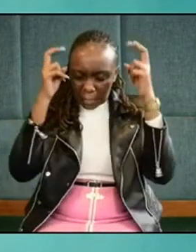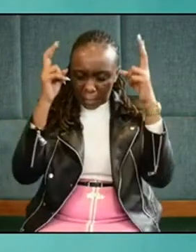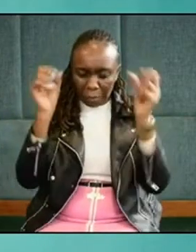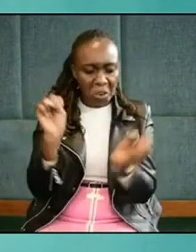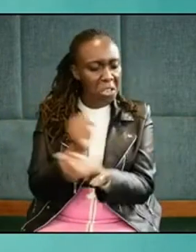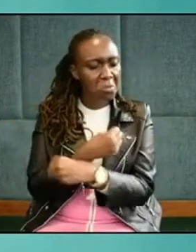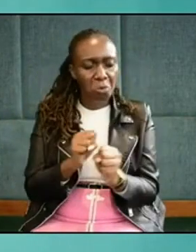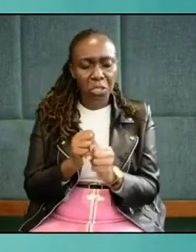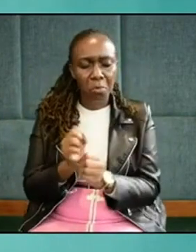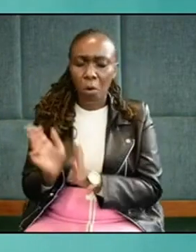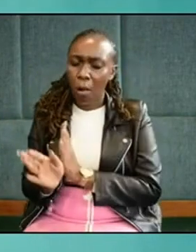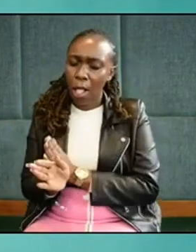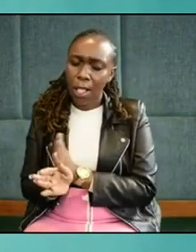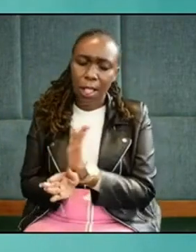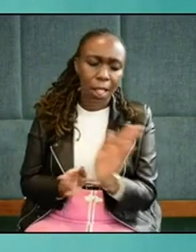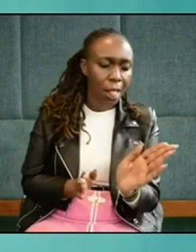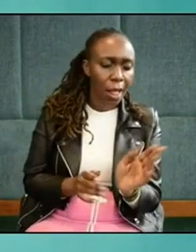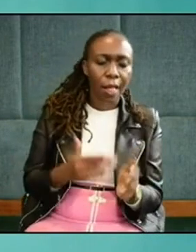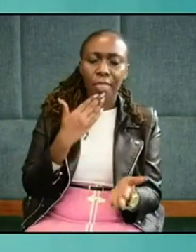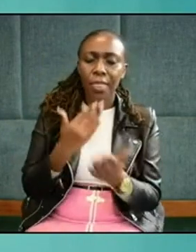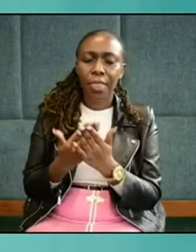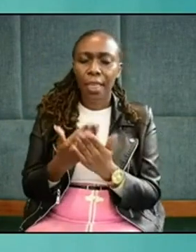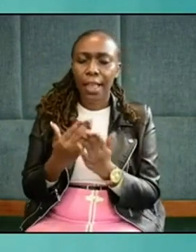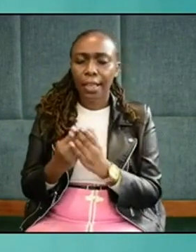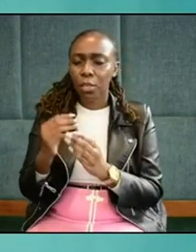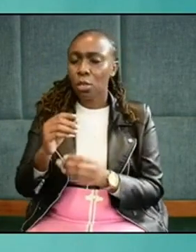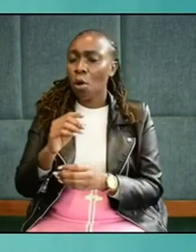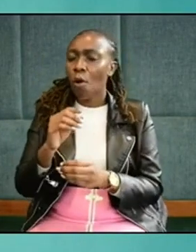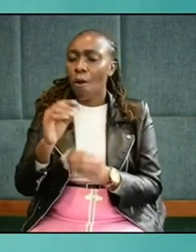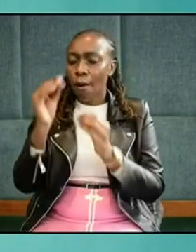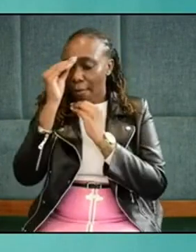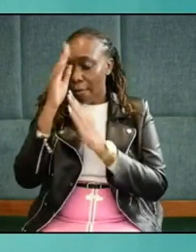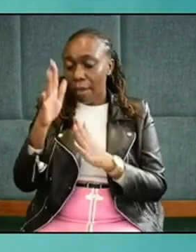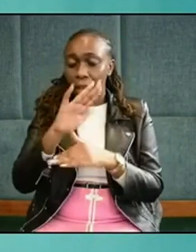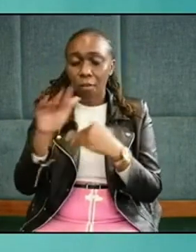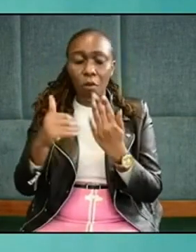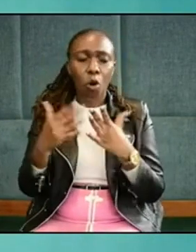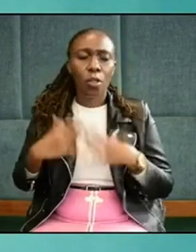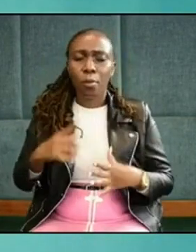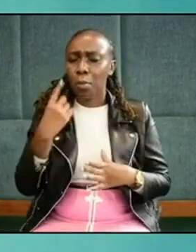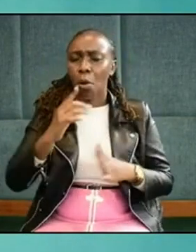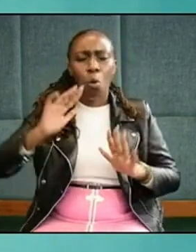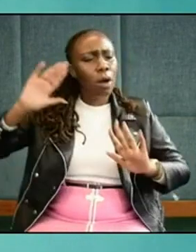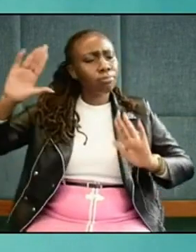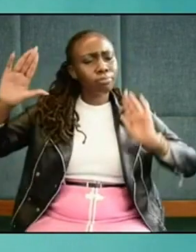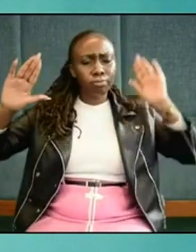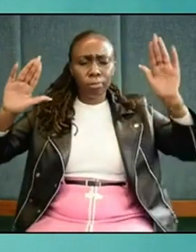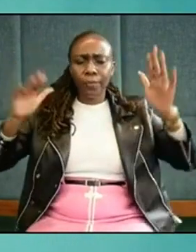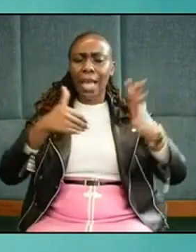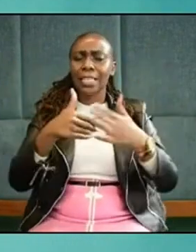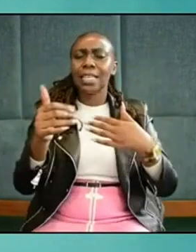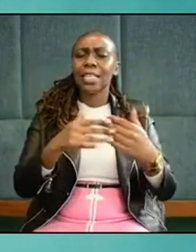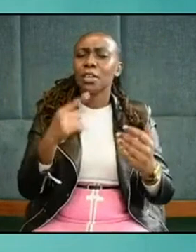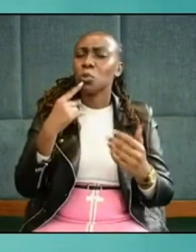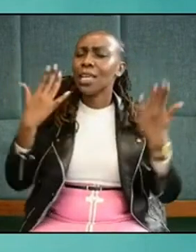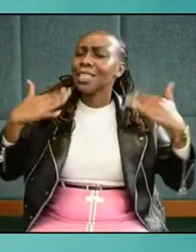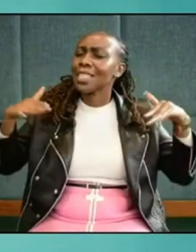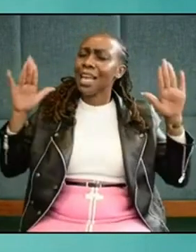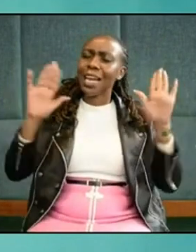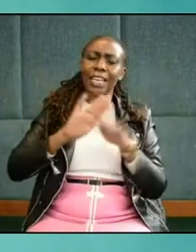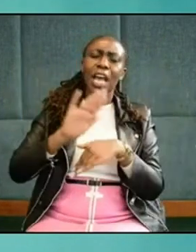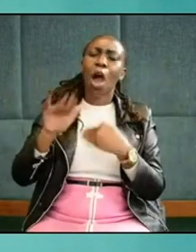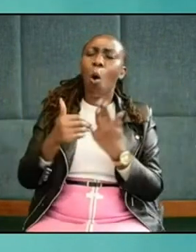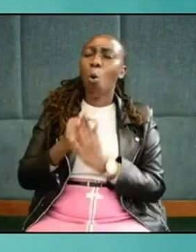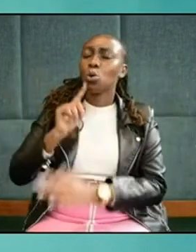not lead them astray. Thank you, dear Father, for all your people that have raised their hands as a sign to say they surrender